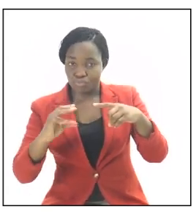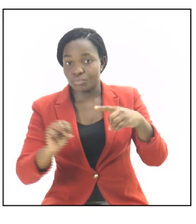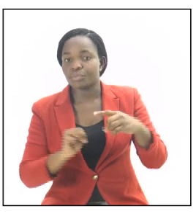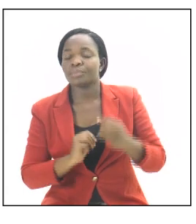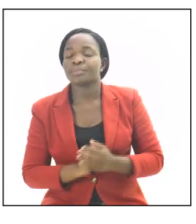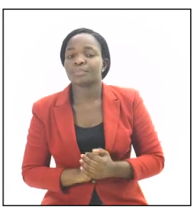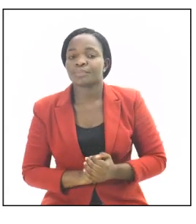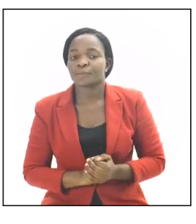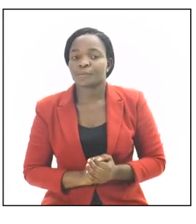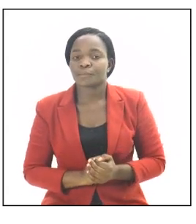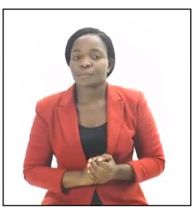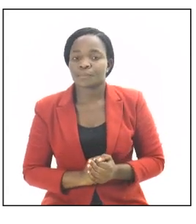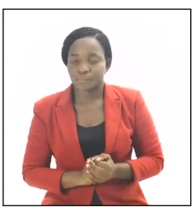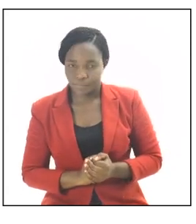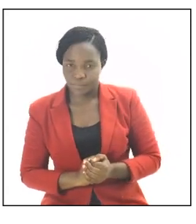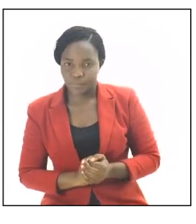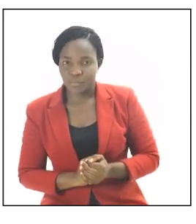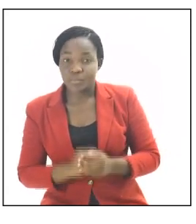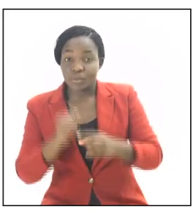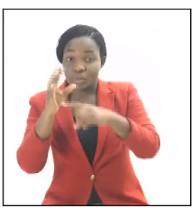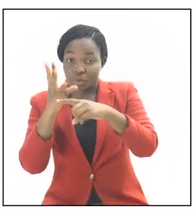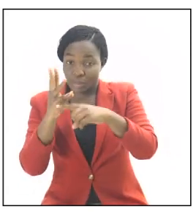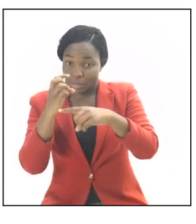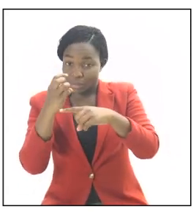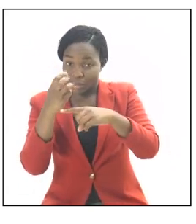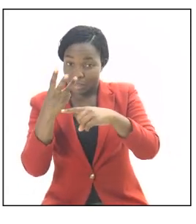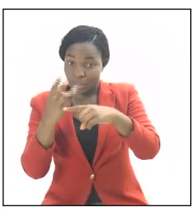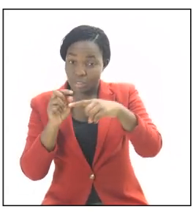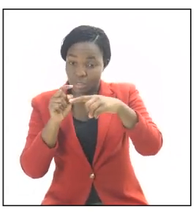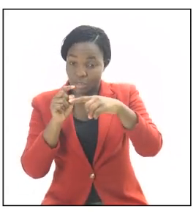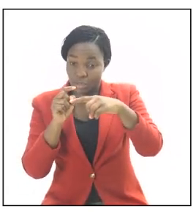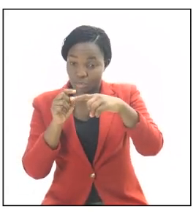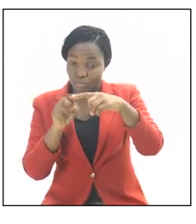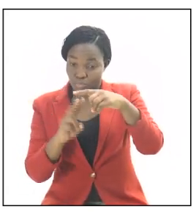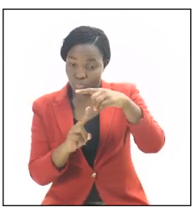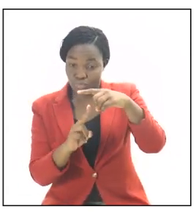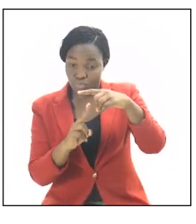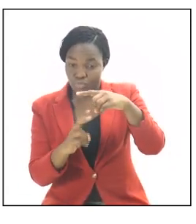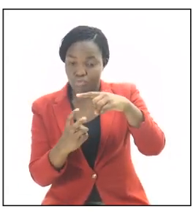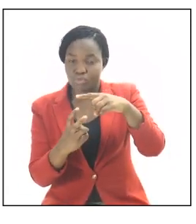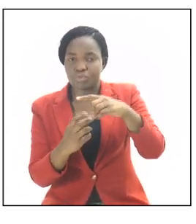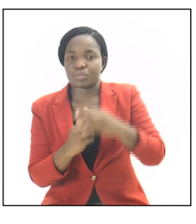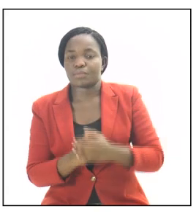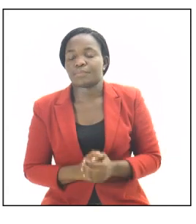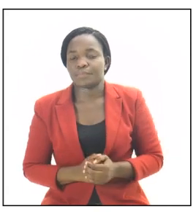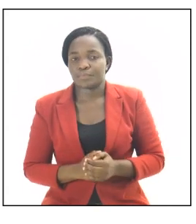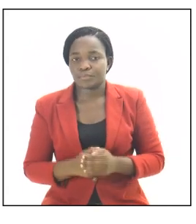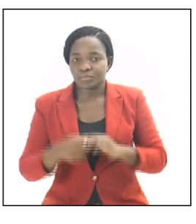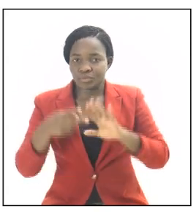centimeters. 63 divided by 20. I get